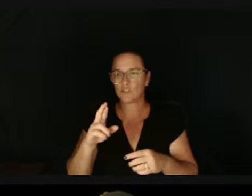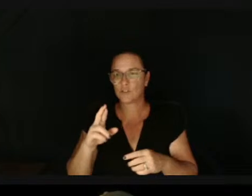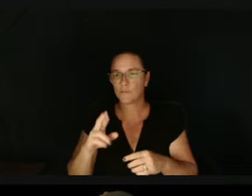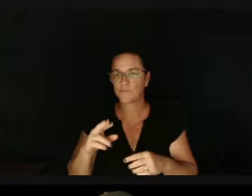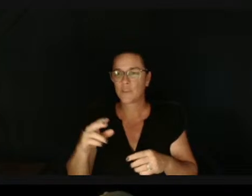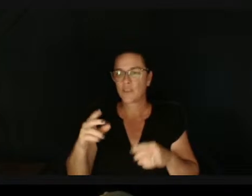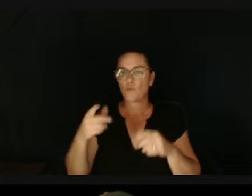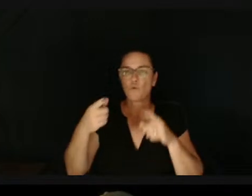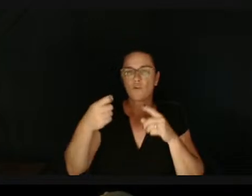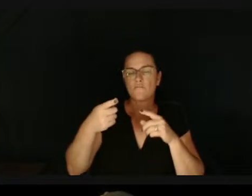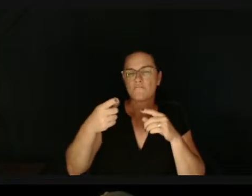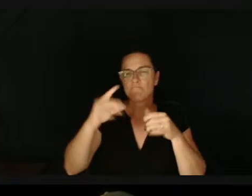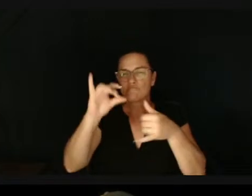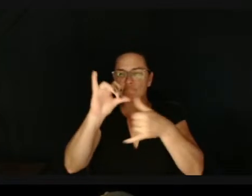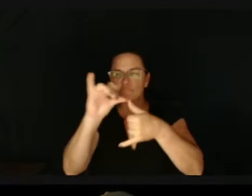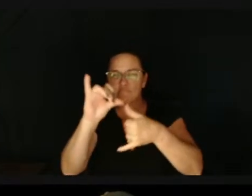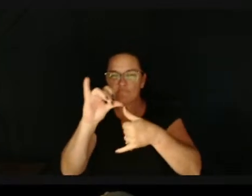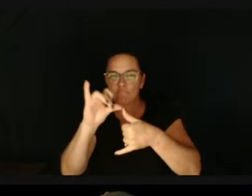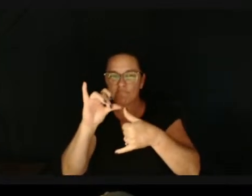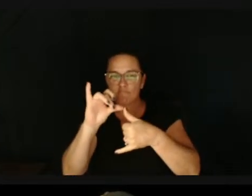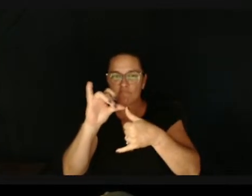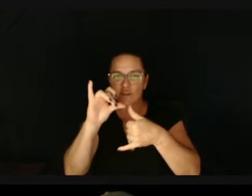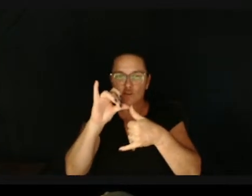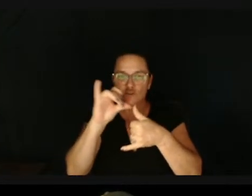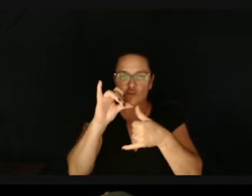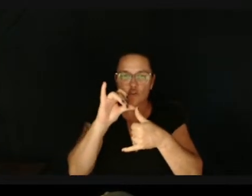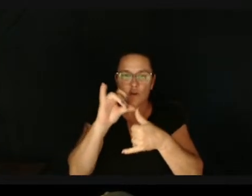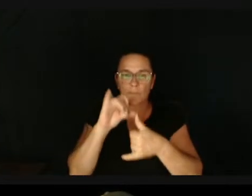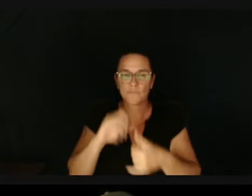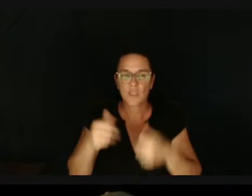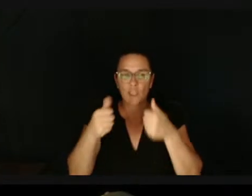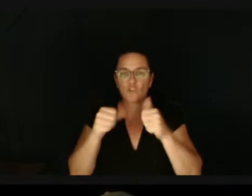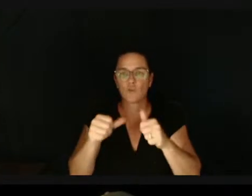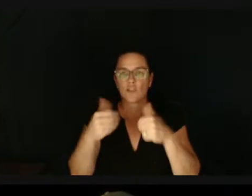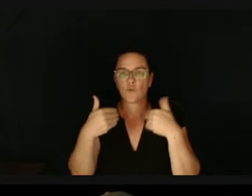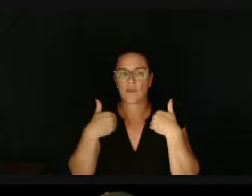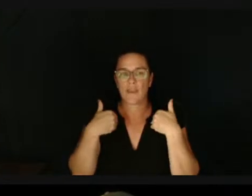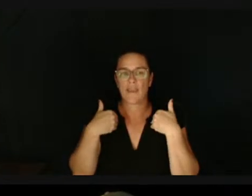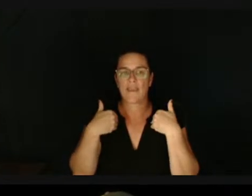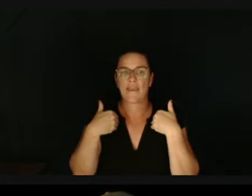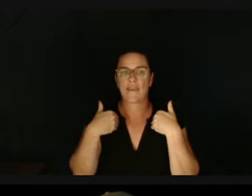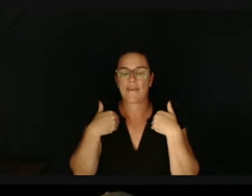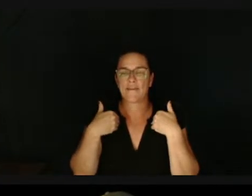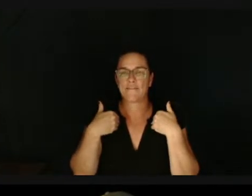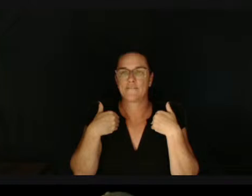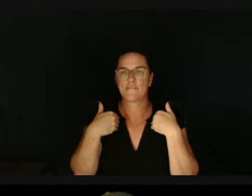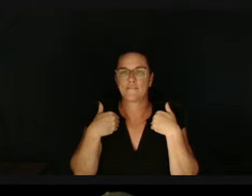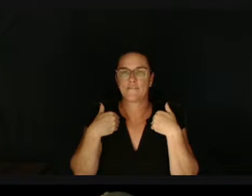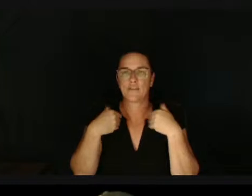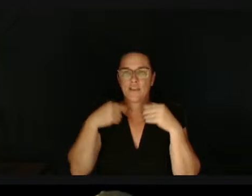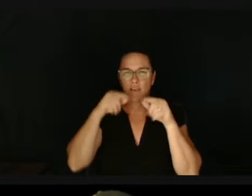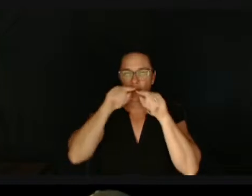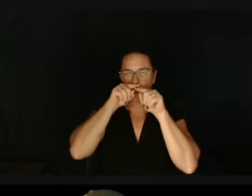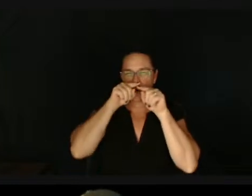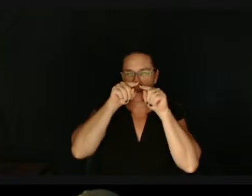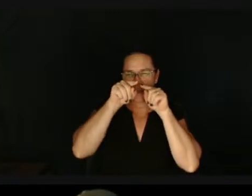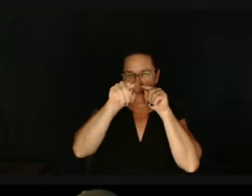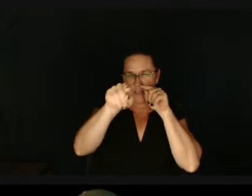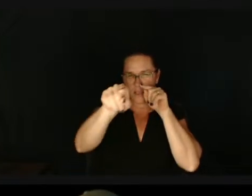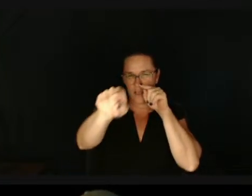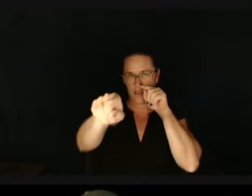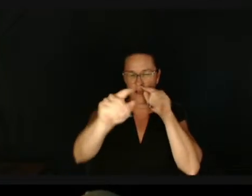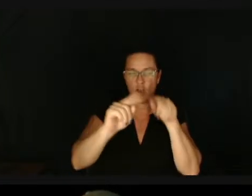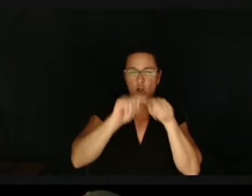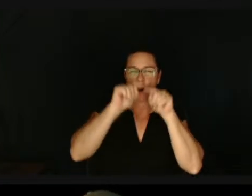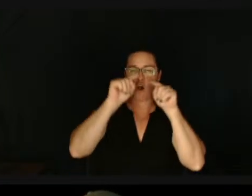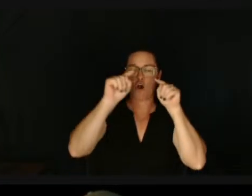heights. So this is telling us they're trying to get a distant angle point of view. They're going all the way to Kupina'i Pali Waldron's